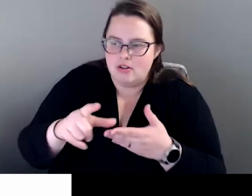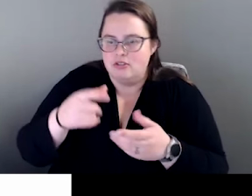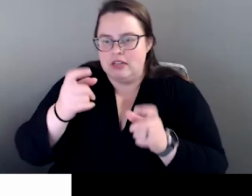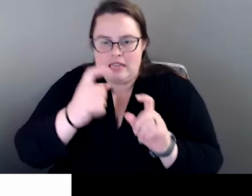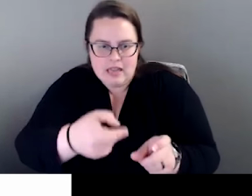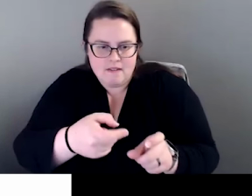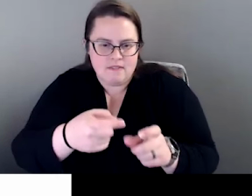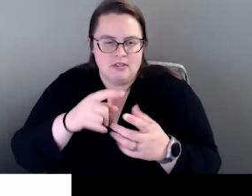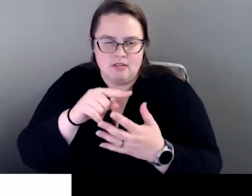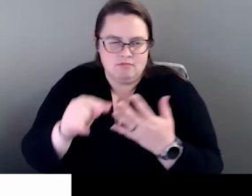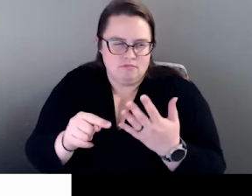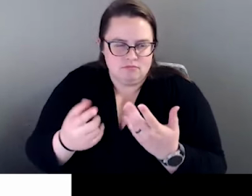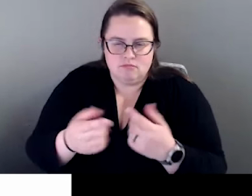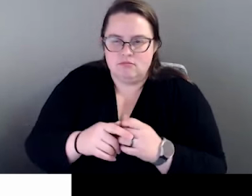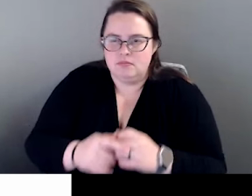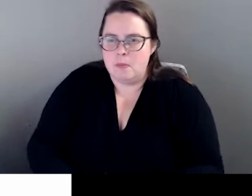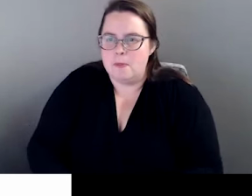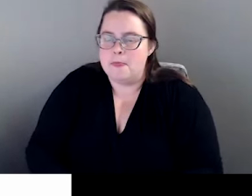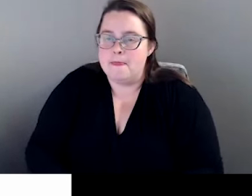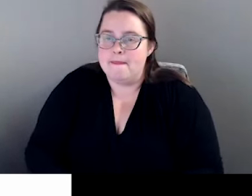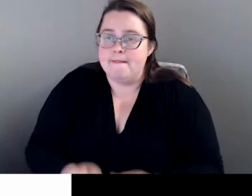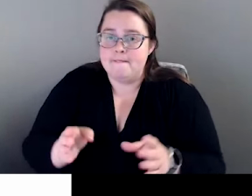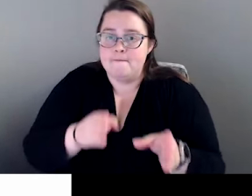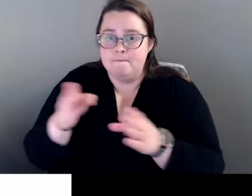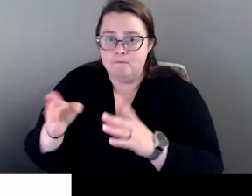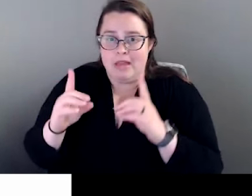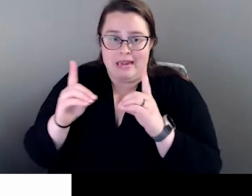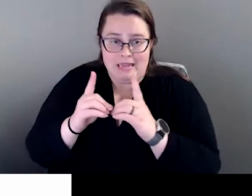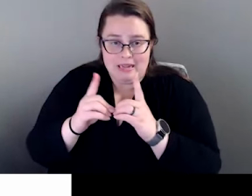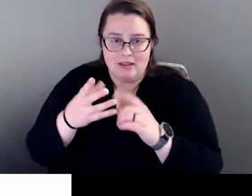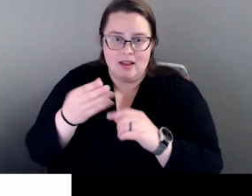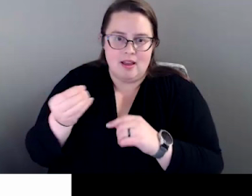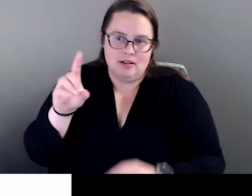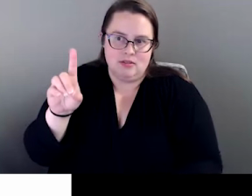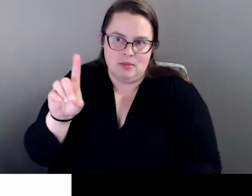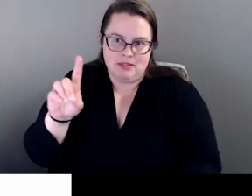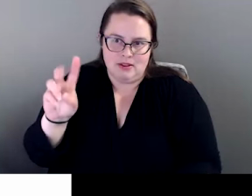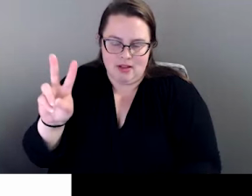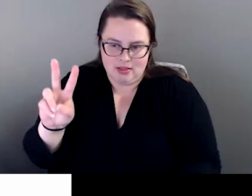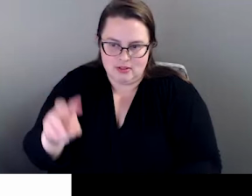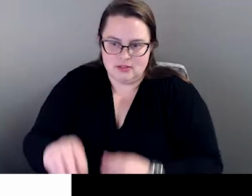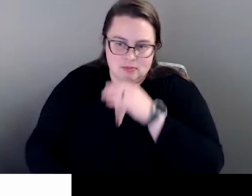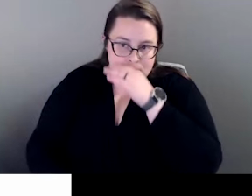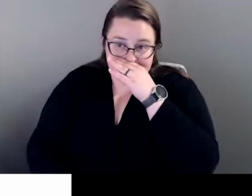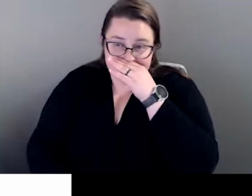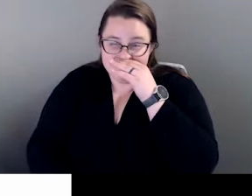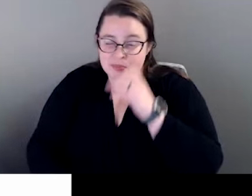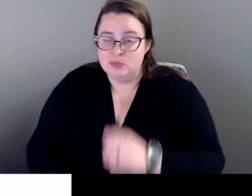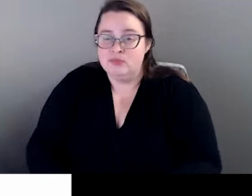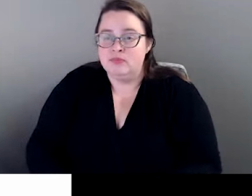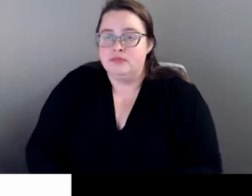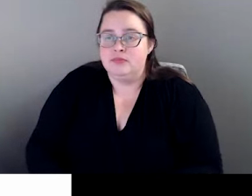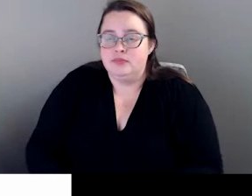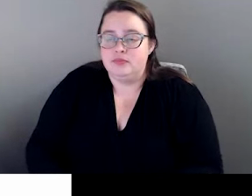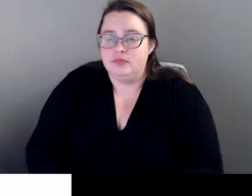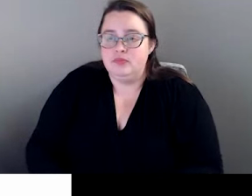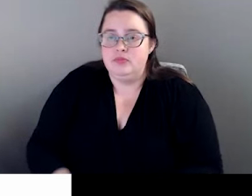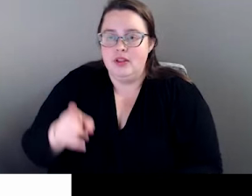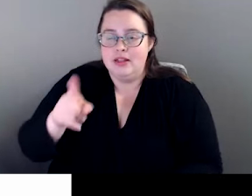So dating and domestic violence. Dating and domestic violence are actual or threatened